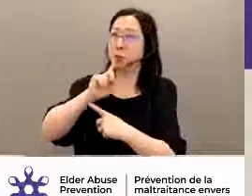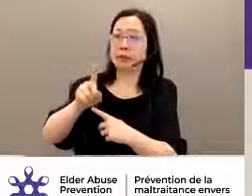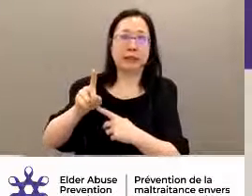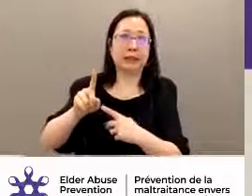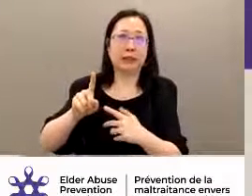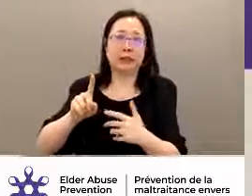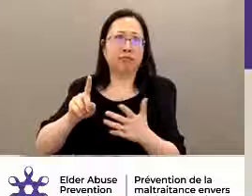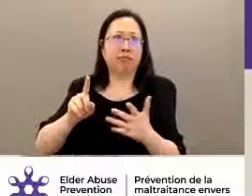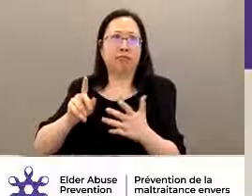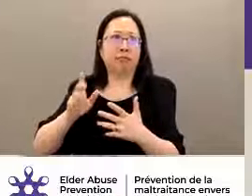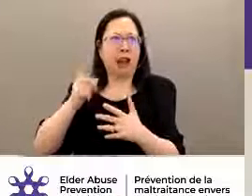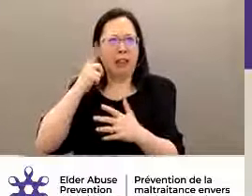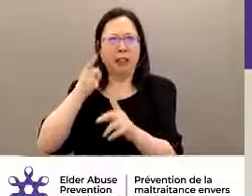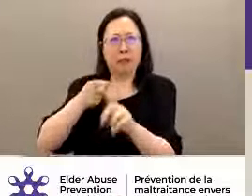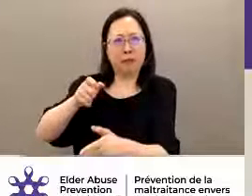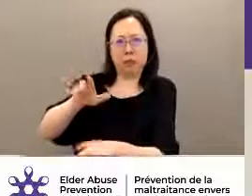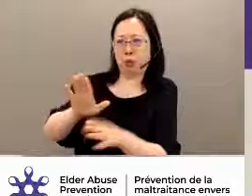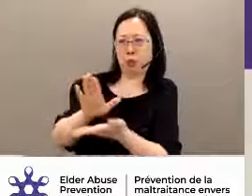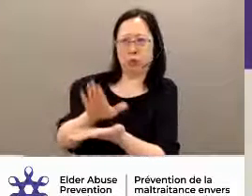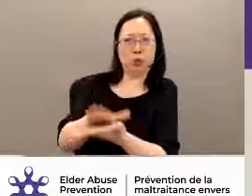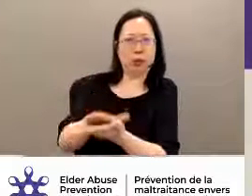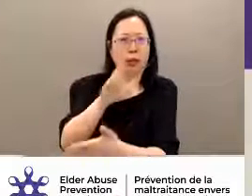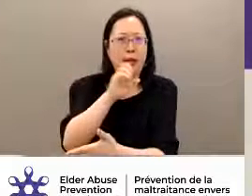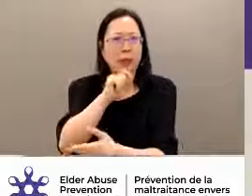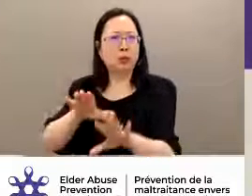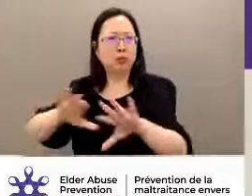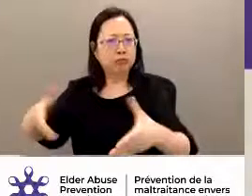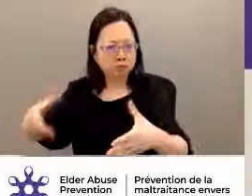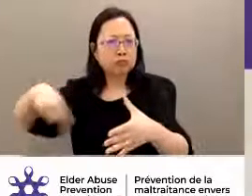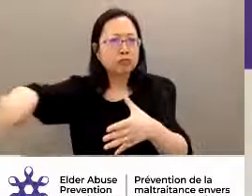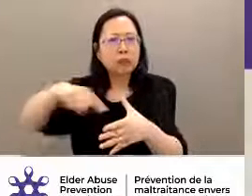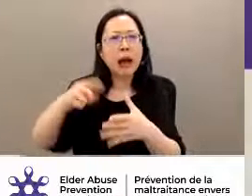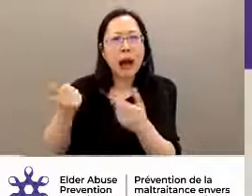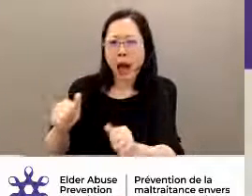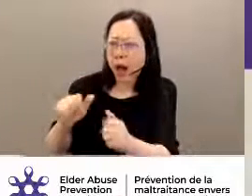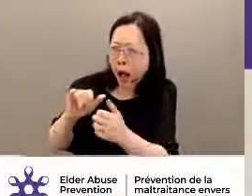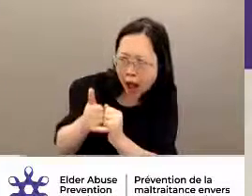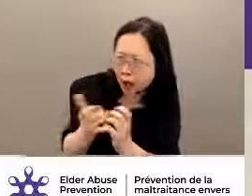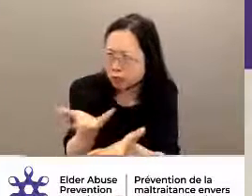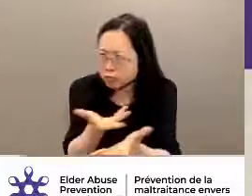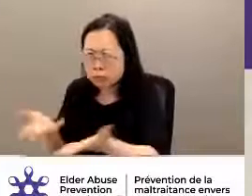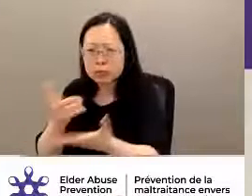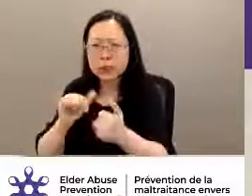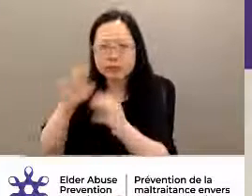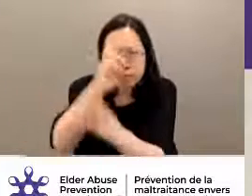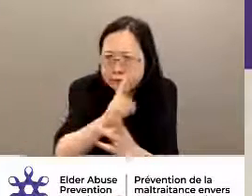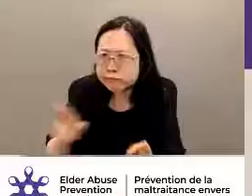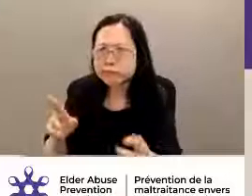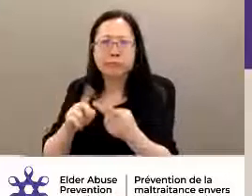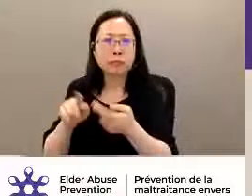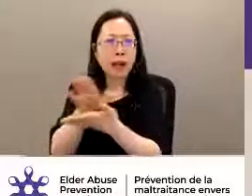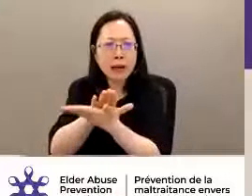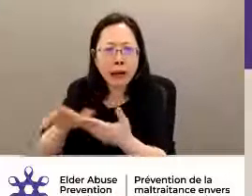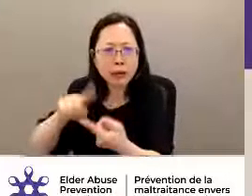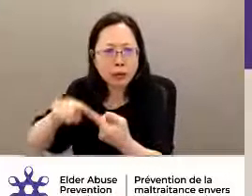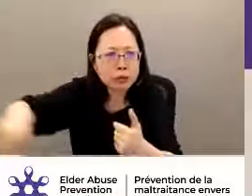initiative, I guess, from school-age children in Nova Scotia about treating people with kindness and stopping bullying behavior. And it's kind